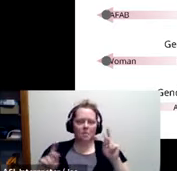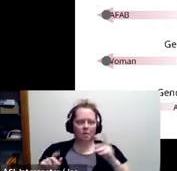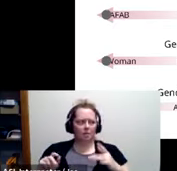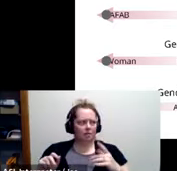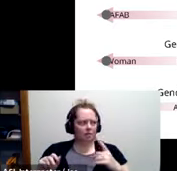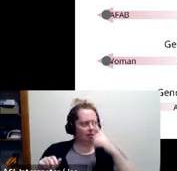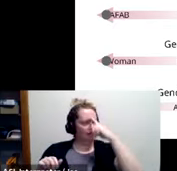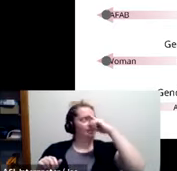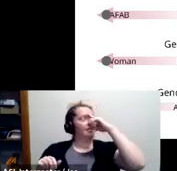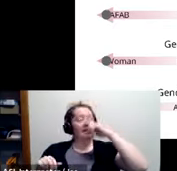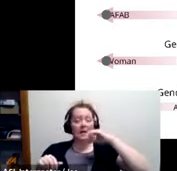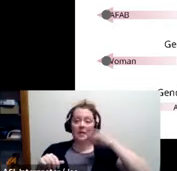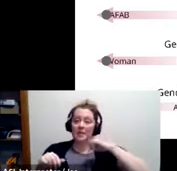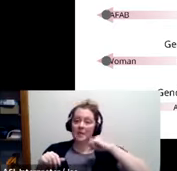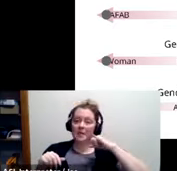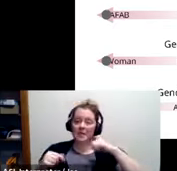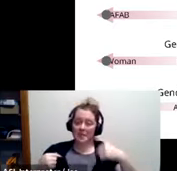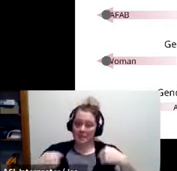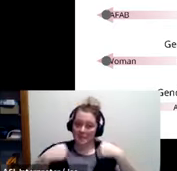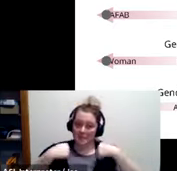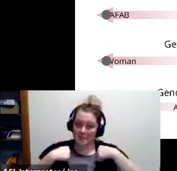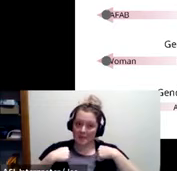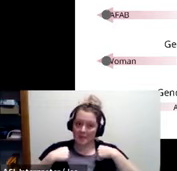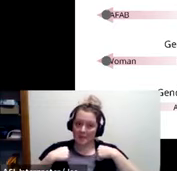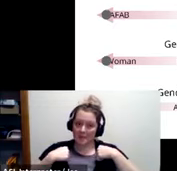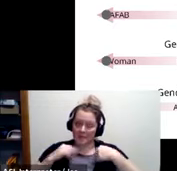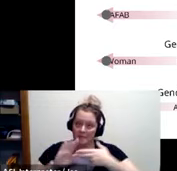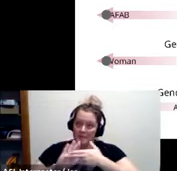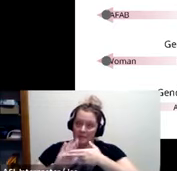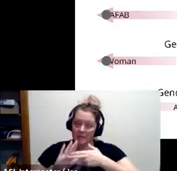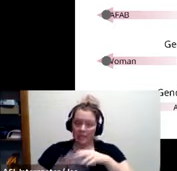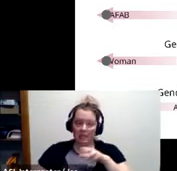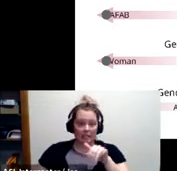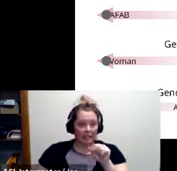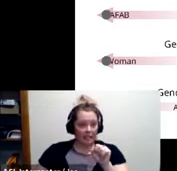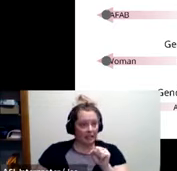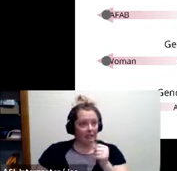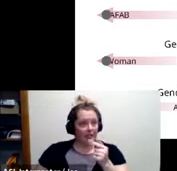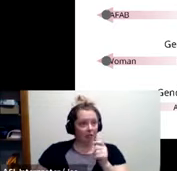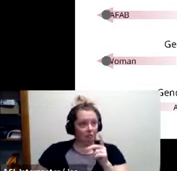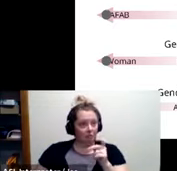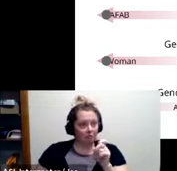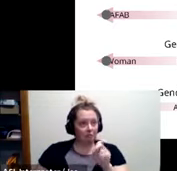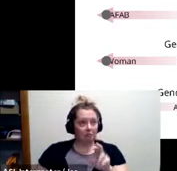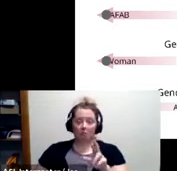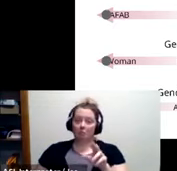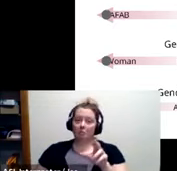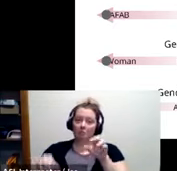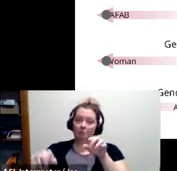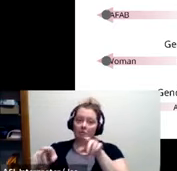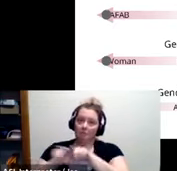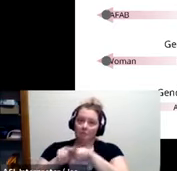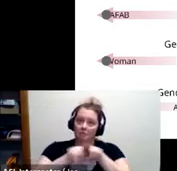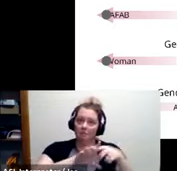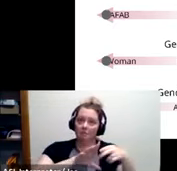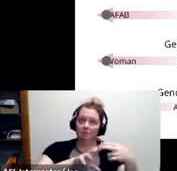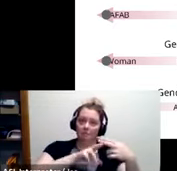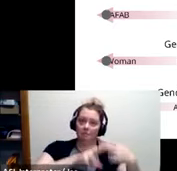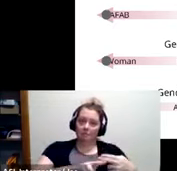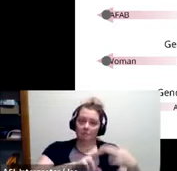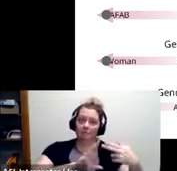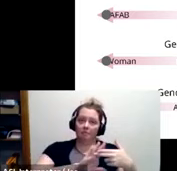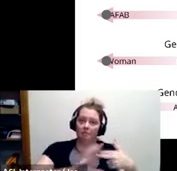the enlightenment that they are cisgender. You do have a gender as well as trans people have a gender. So, and